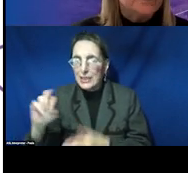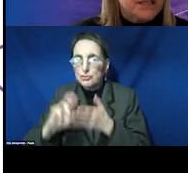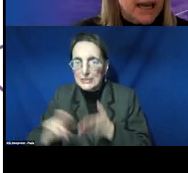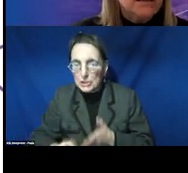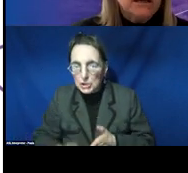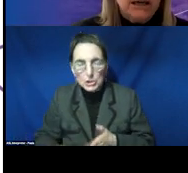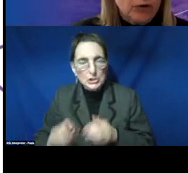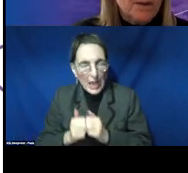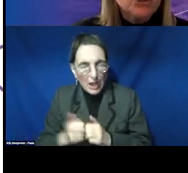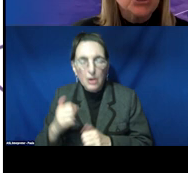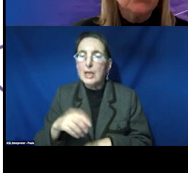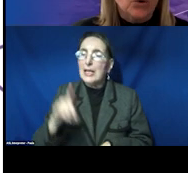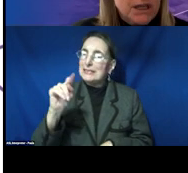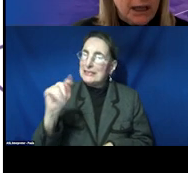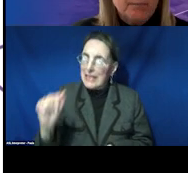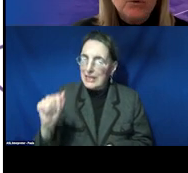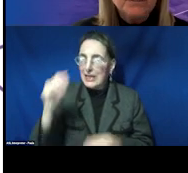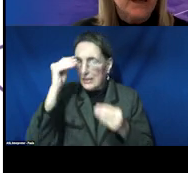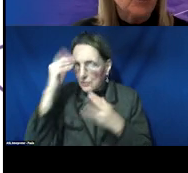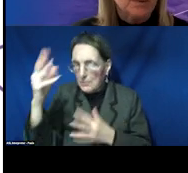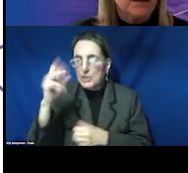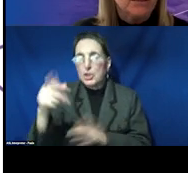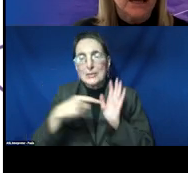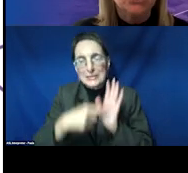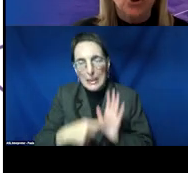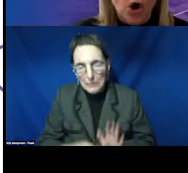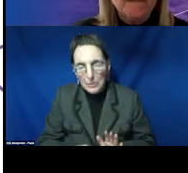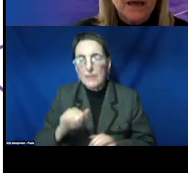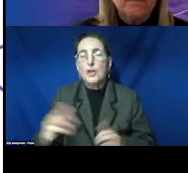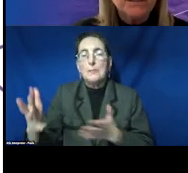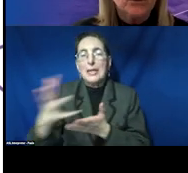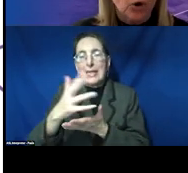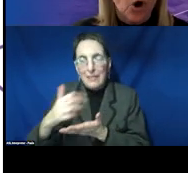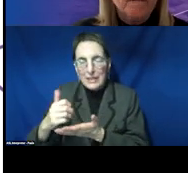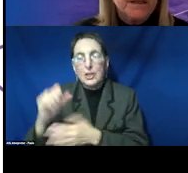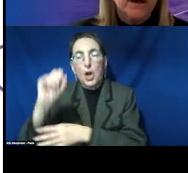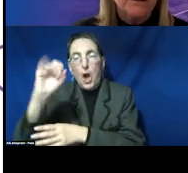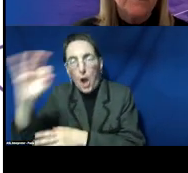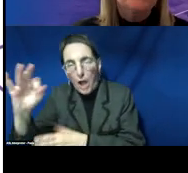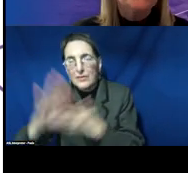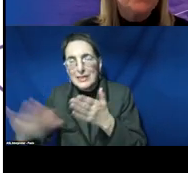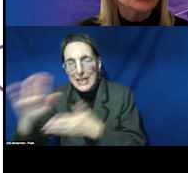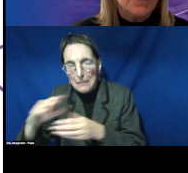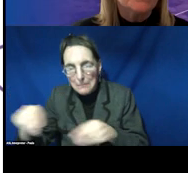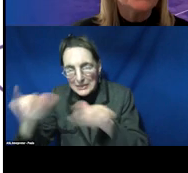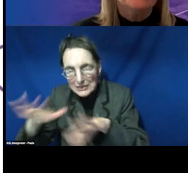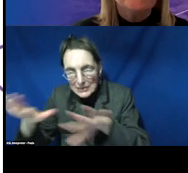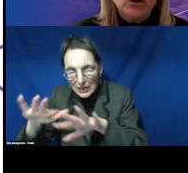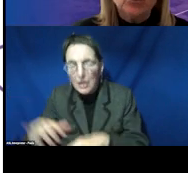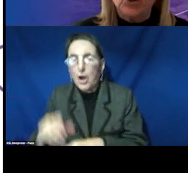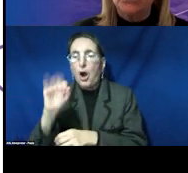it as data, information, or samples that are being collected off-campus or off-site, such